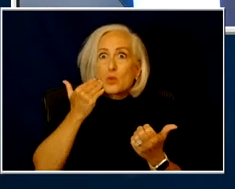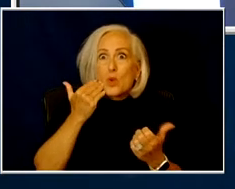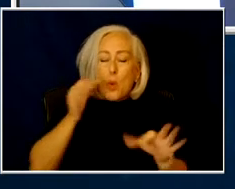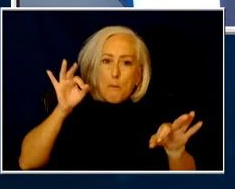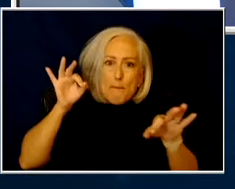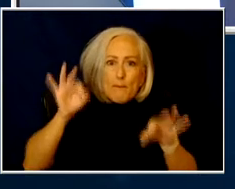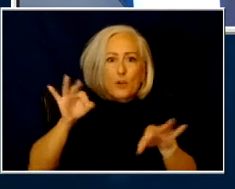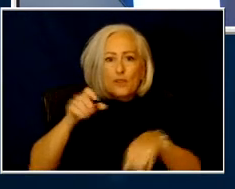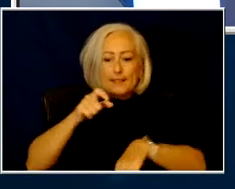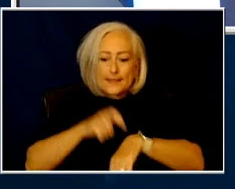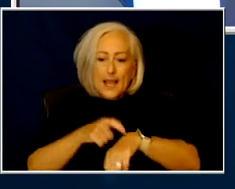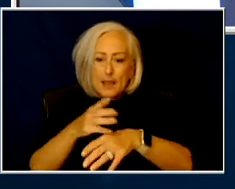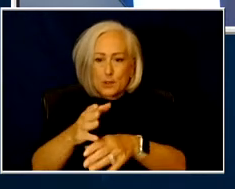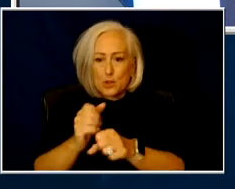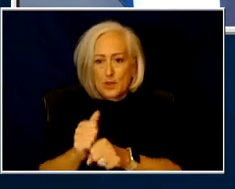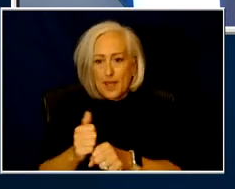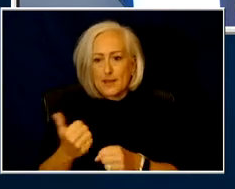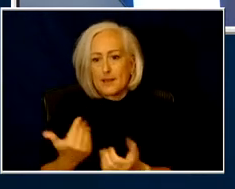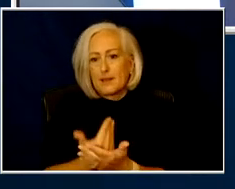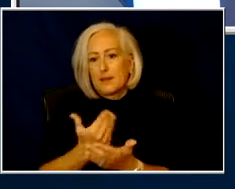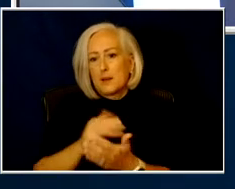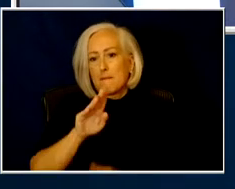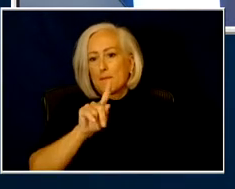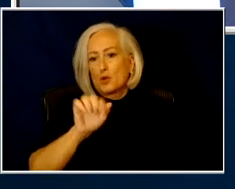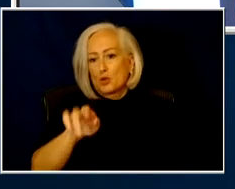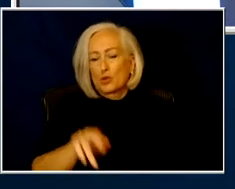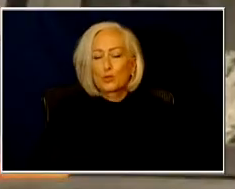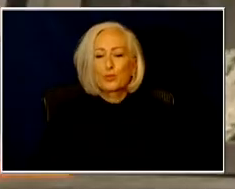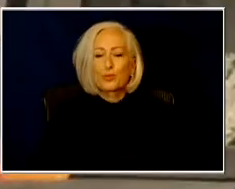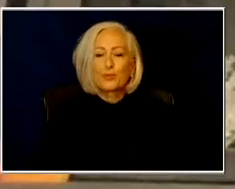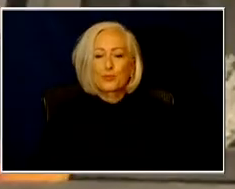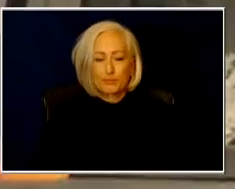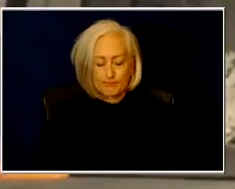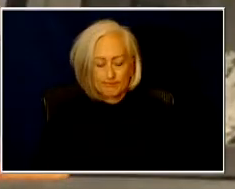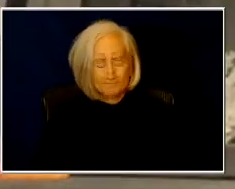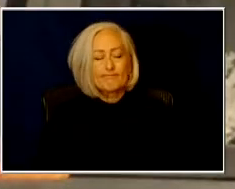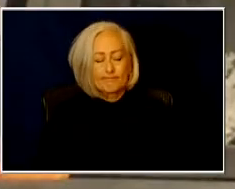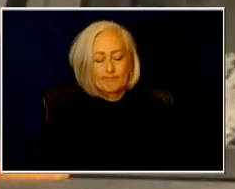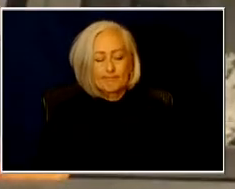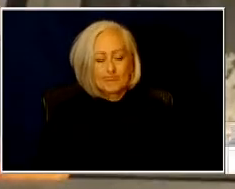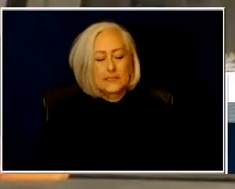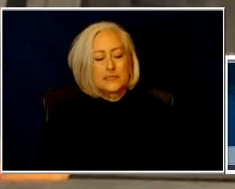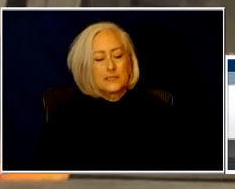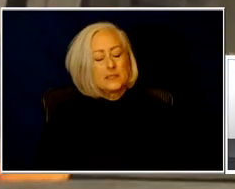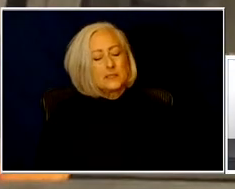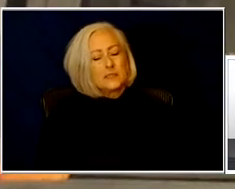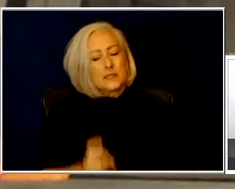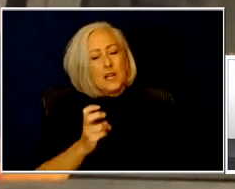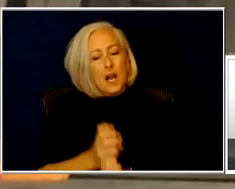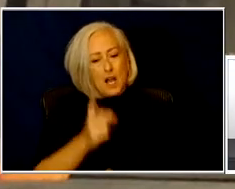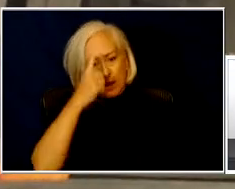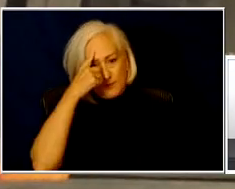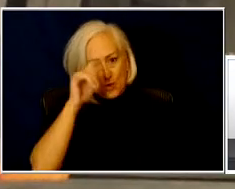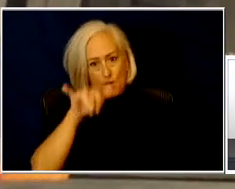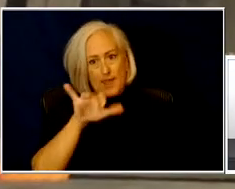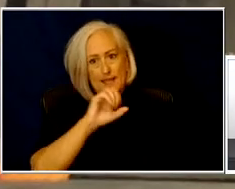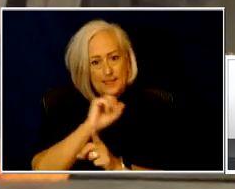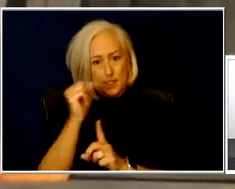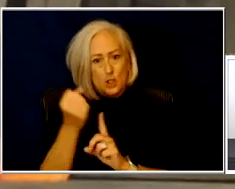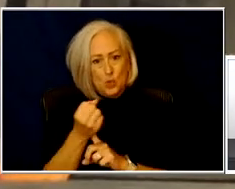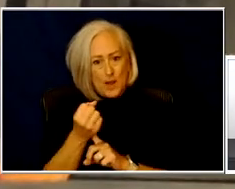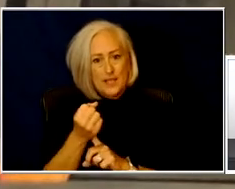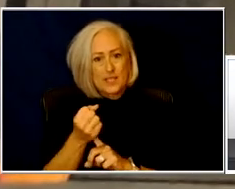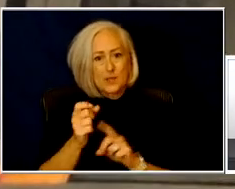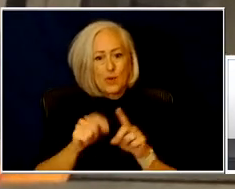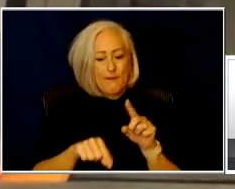sweet spot to get that shot yeah um a tough tough one in this case because there are nuances around